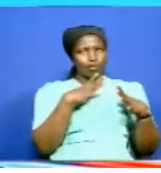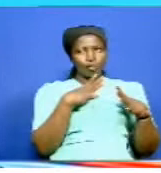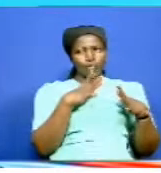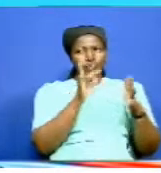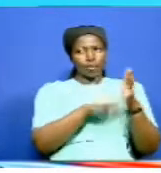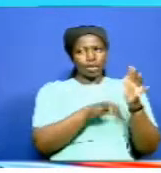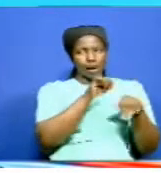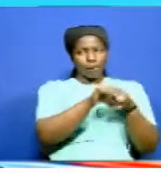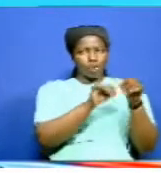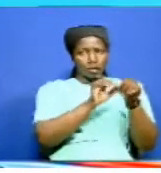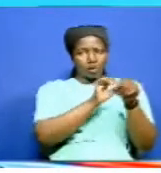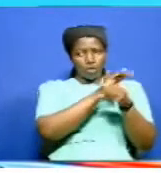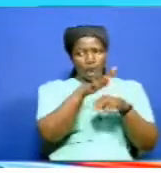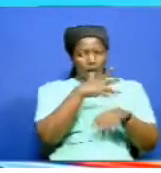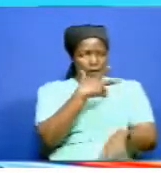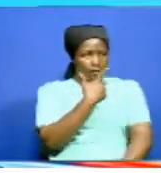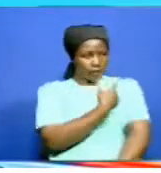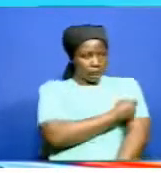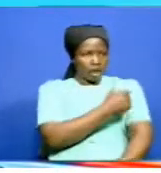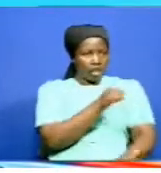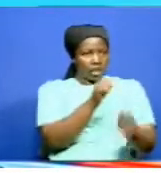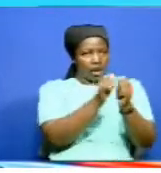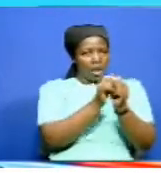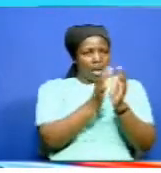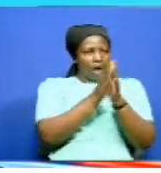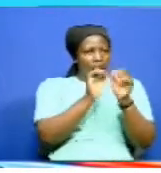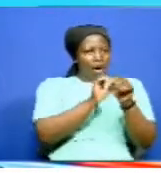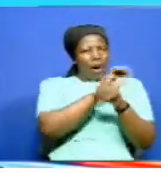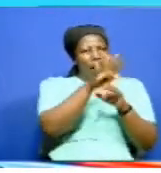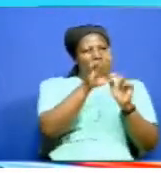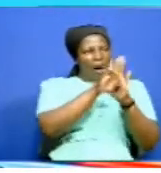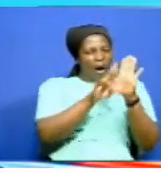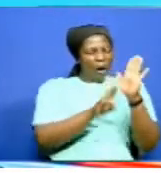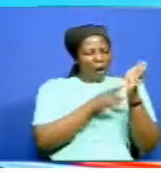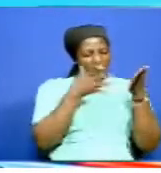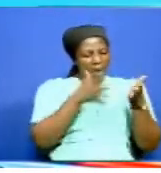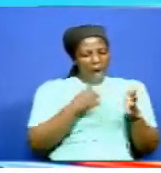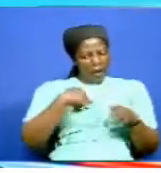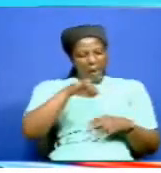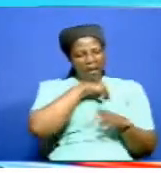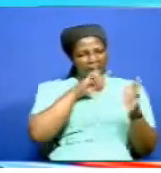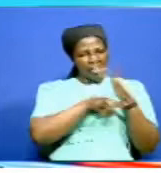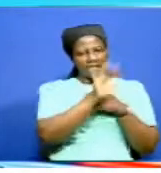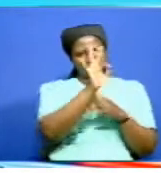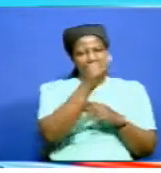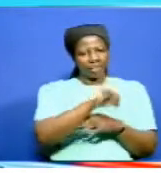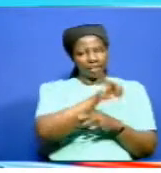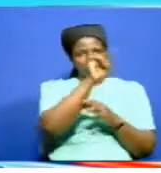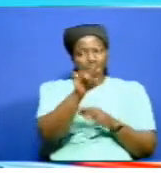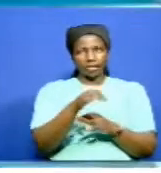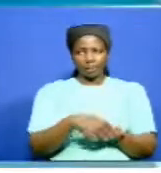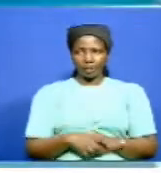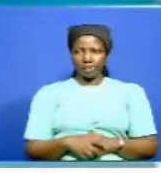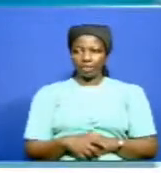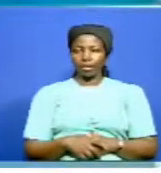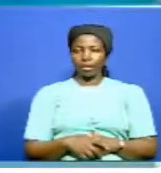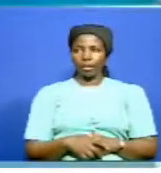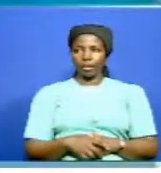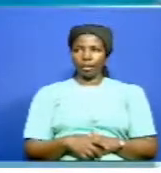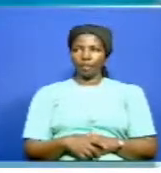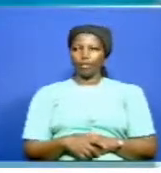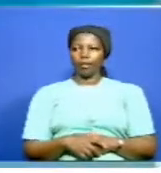the COVID vaccine and the COVID protocols now that we are in the third wave? All right. So what I'd like